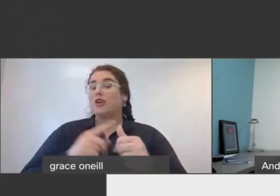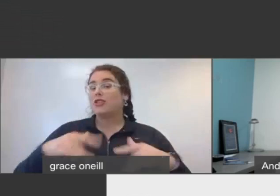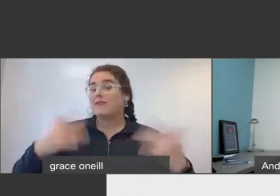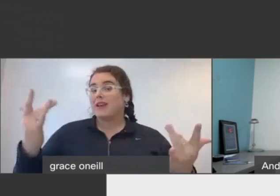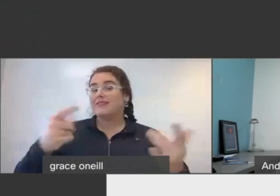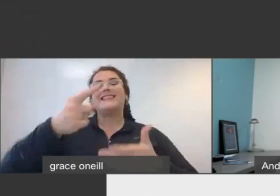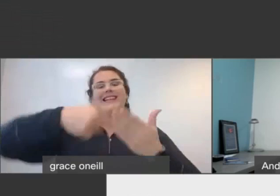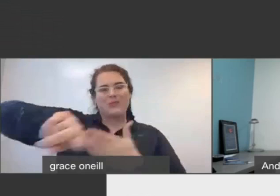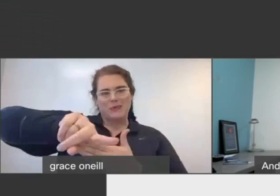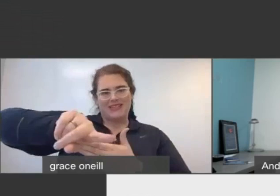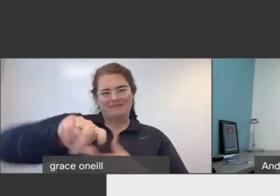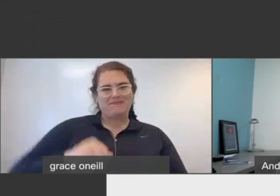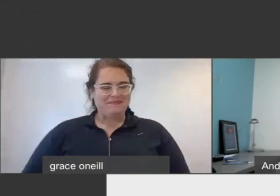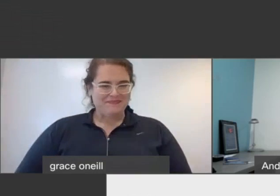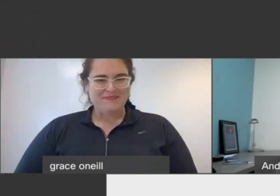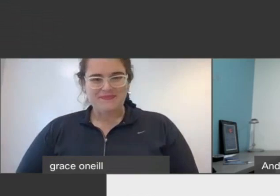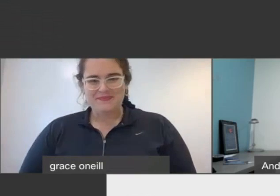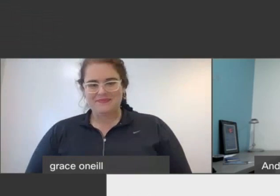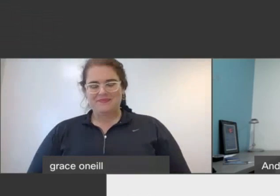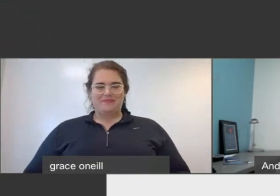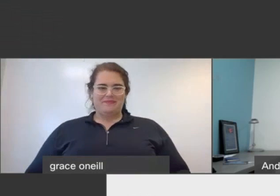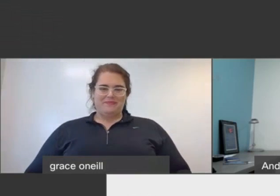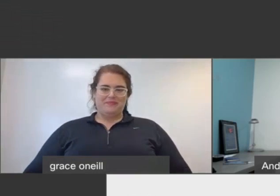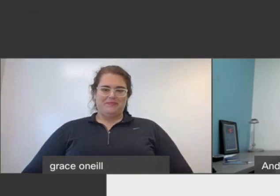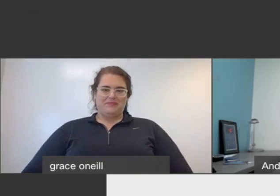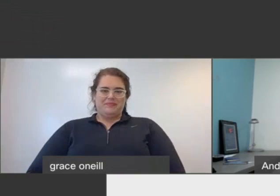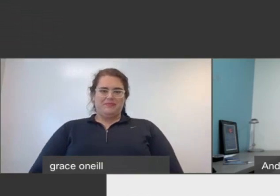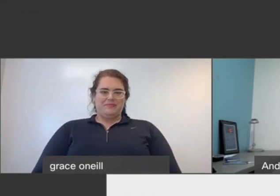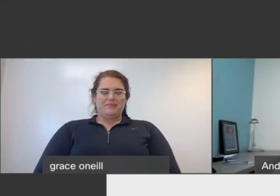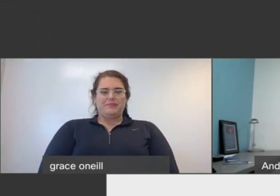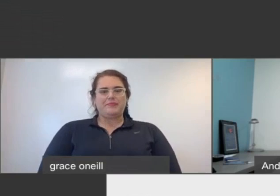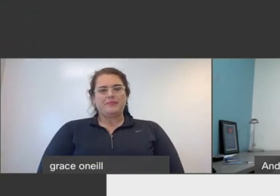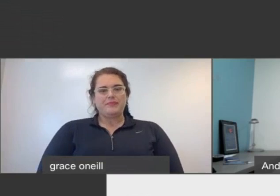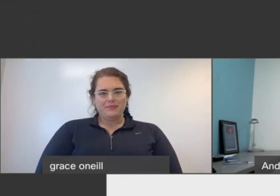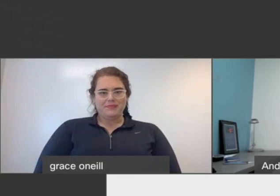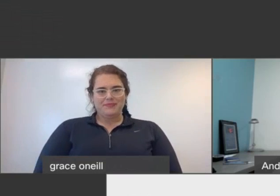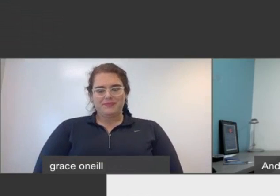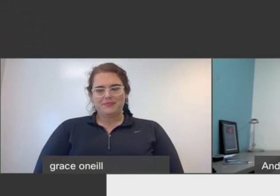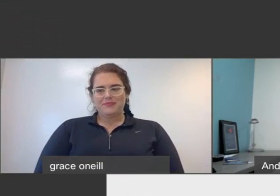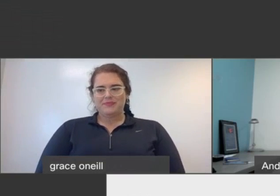week.